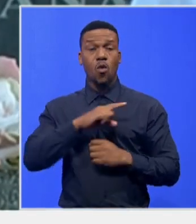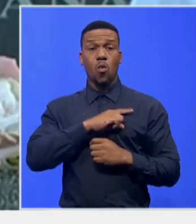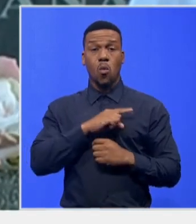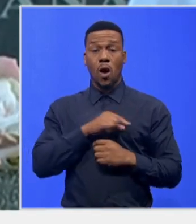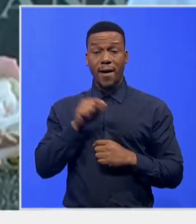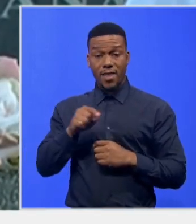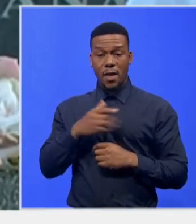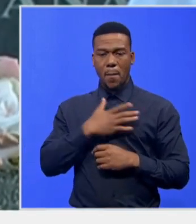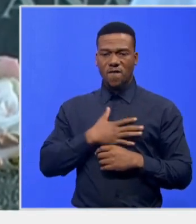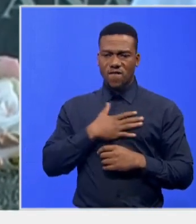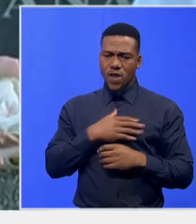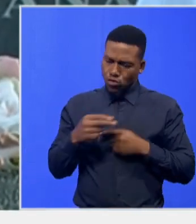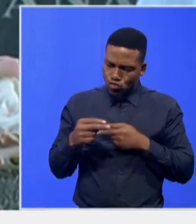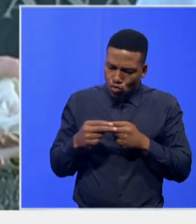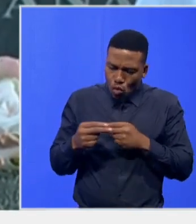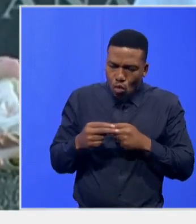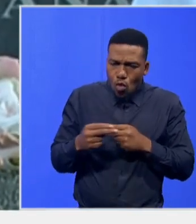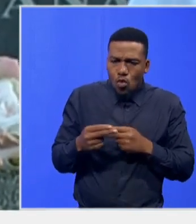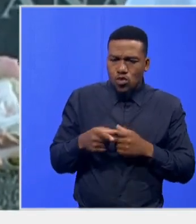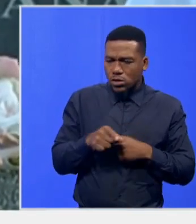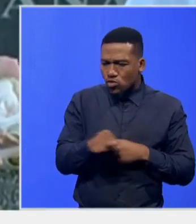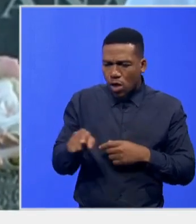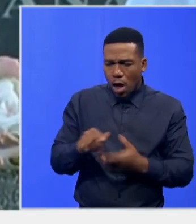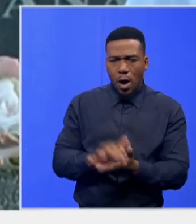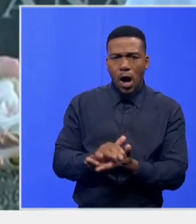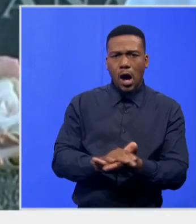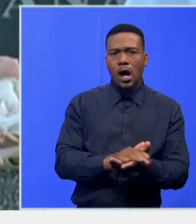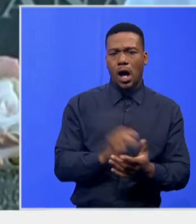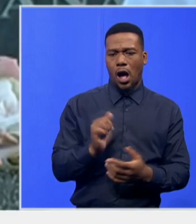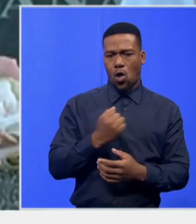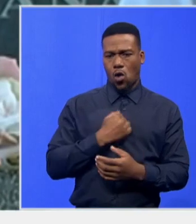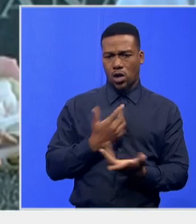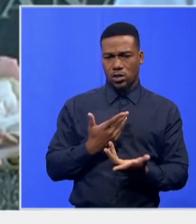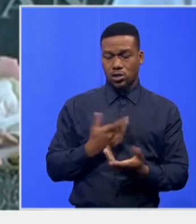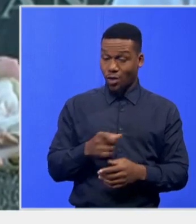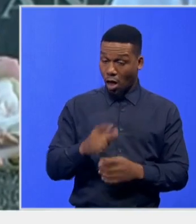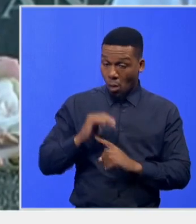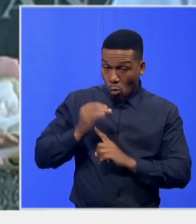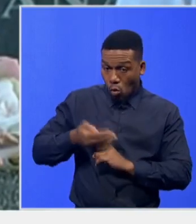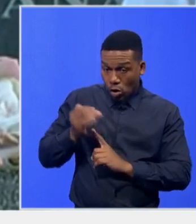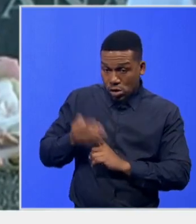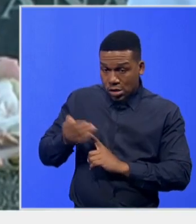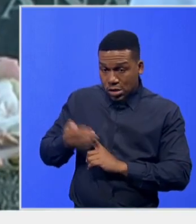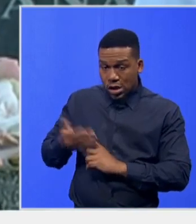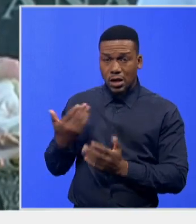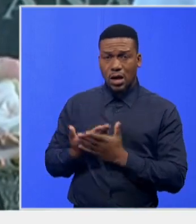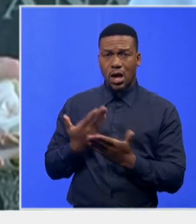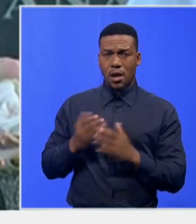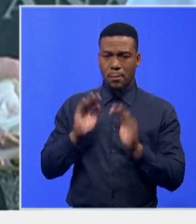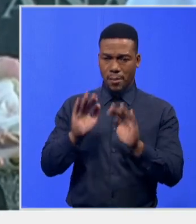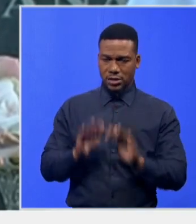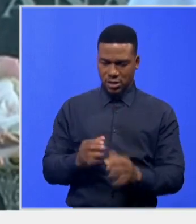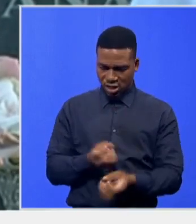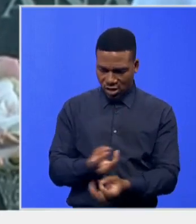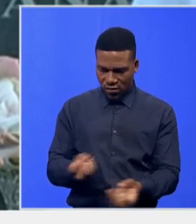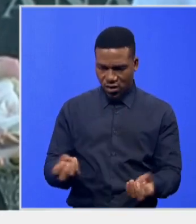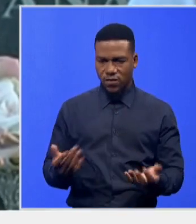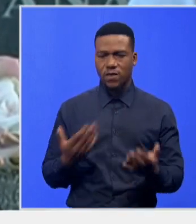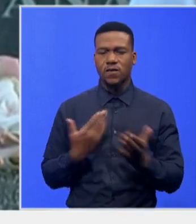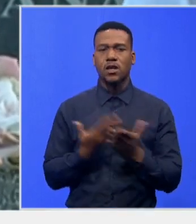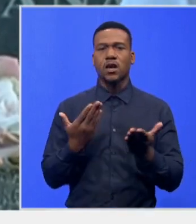our ancestors, for them to be protected, for them to get blessings from them, for them